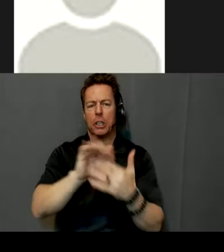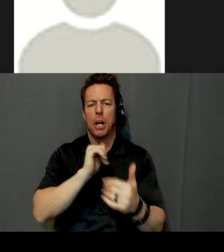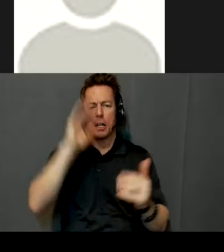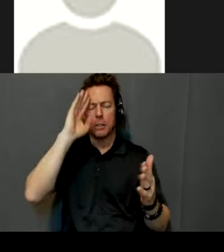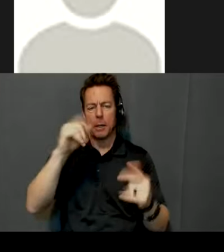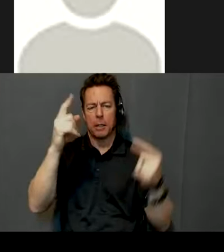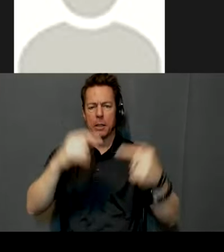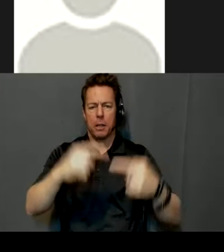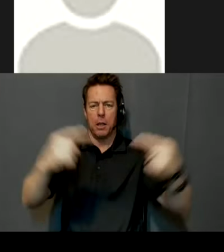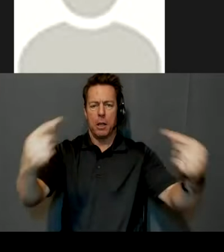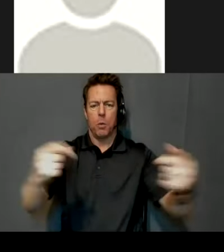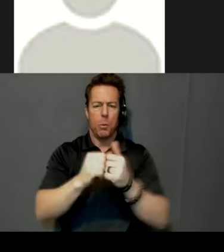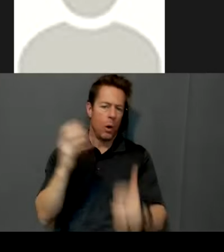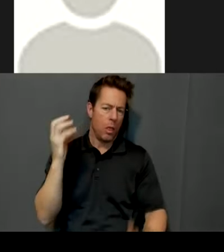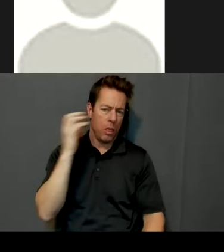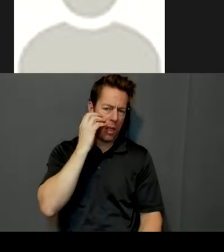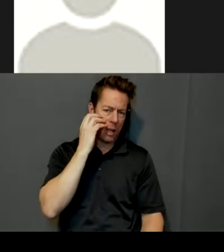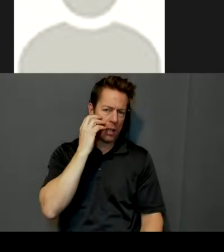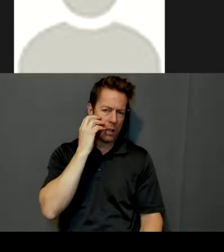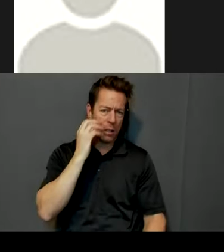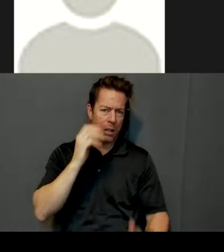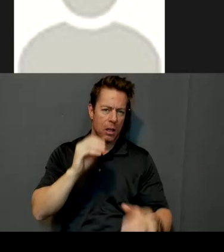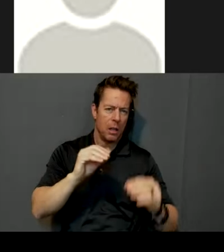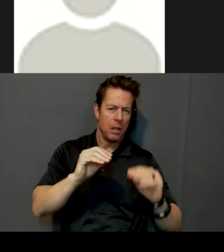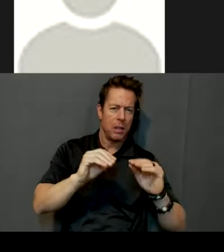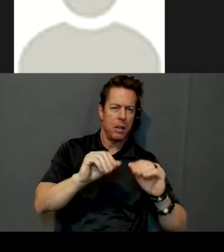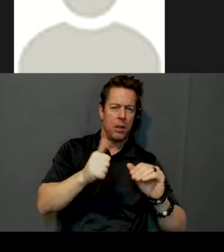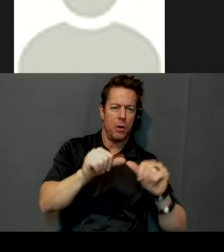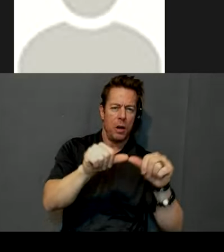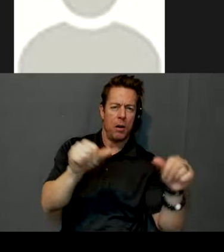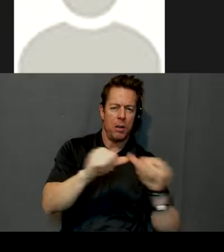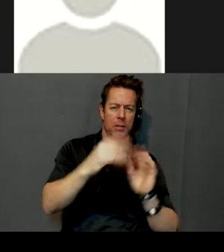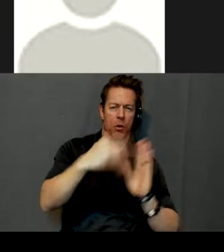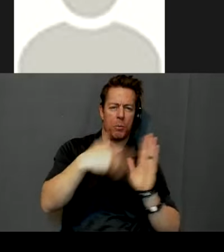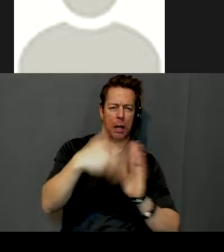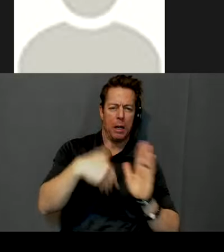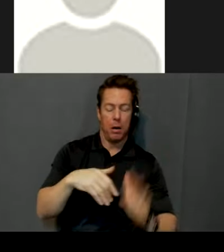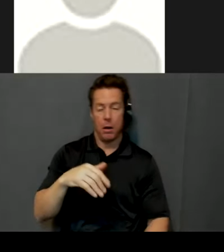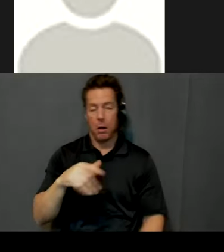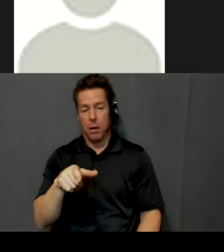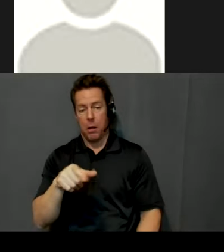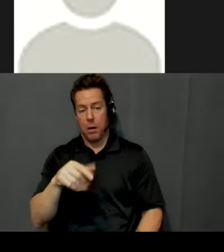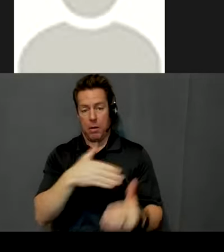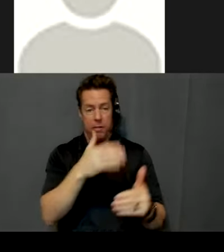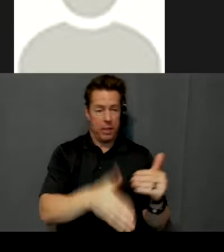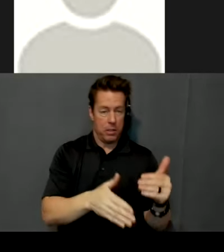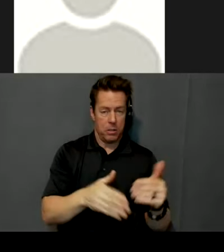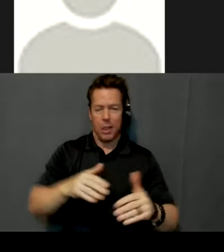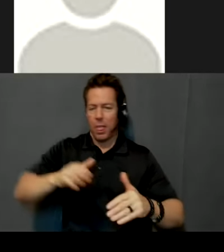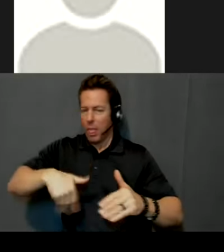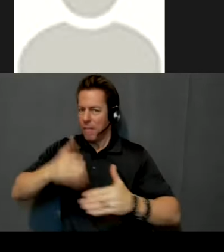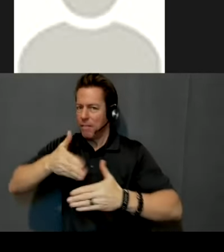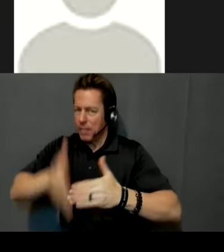unexpectedly contrasted with thicker and more opaque areas of paint. Her finished and unfinished quality